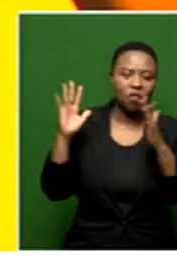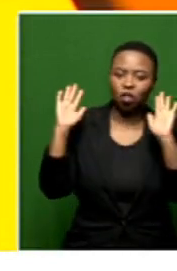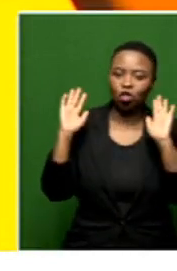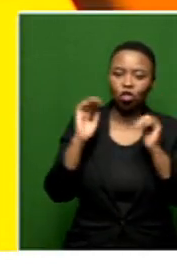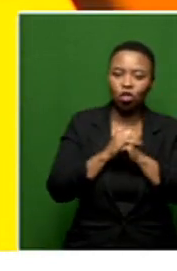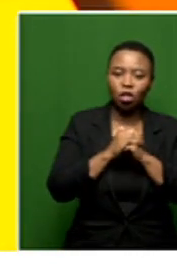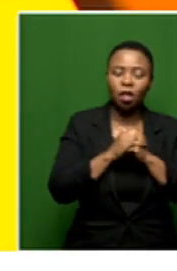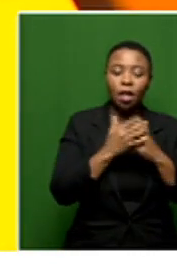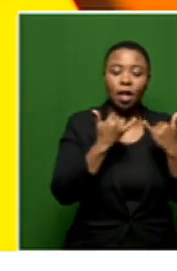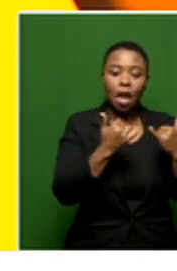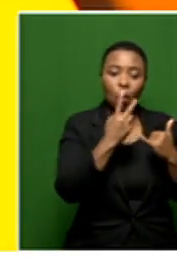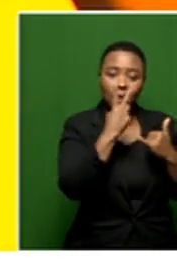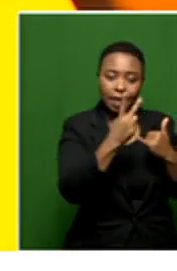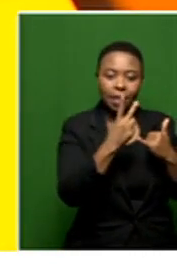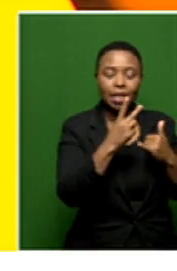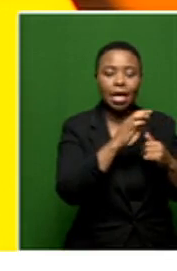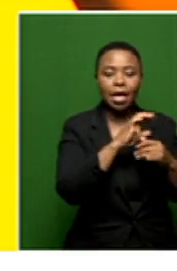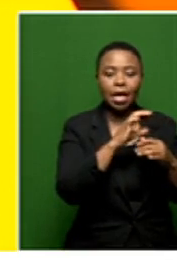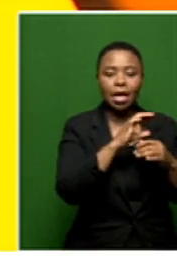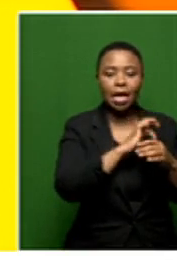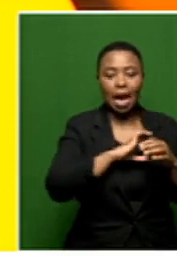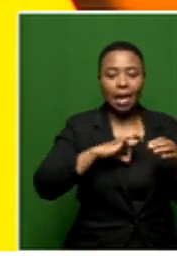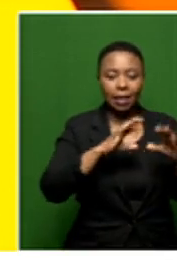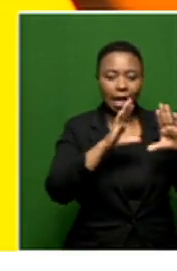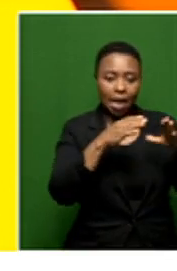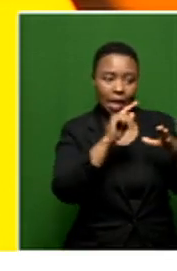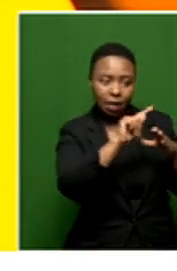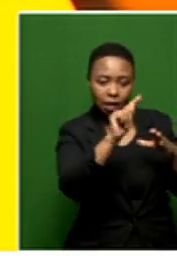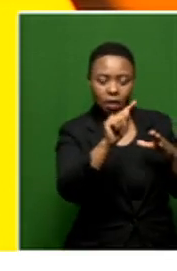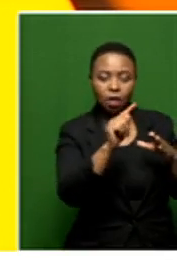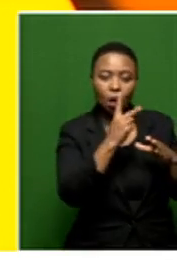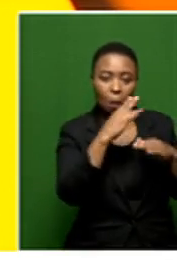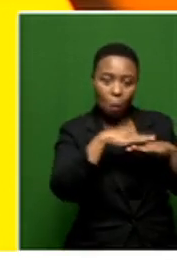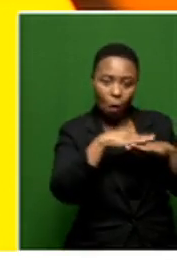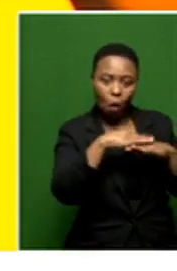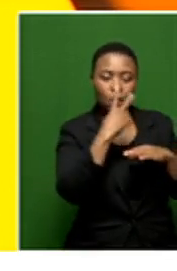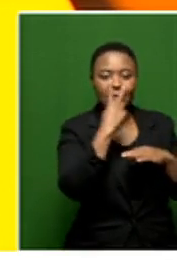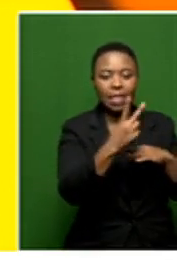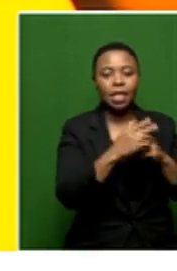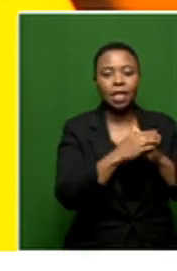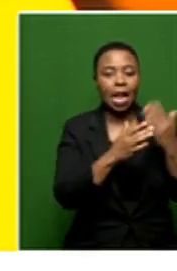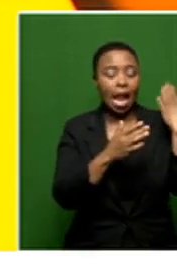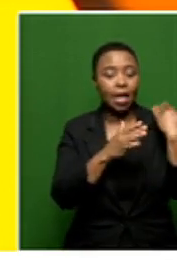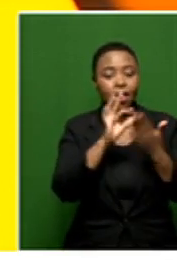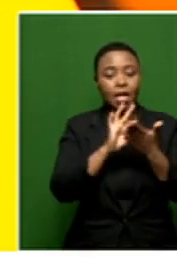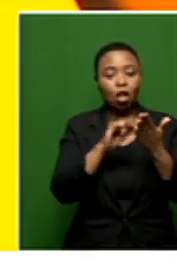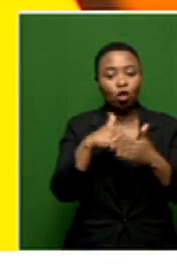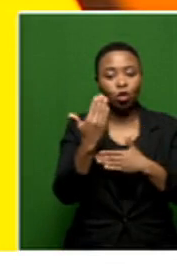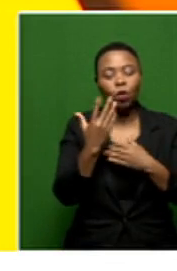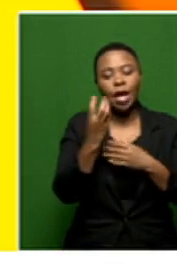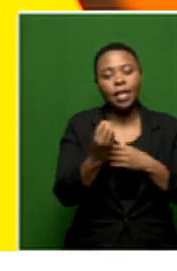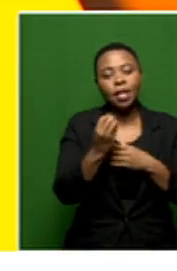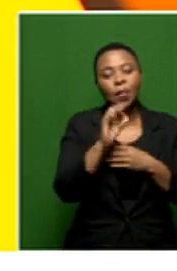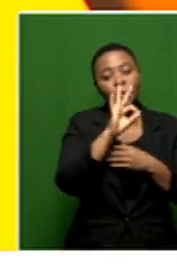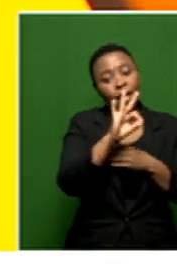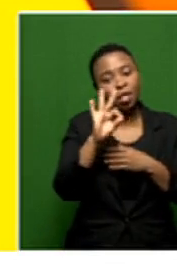councils in these elections. In the last election, I was reminded that in fact we had about